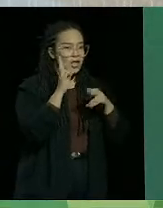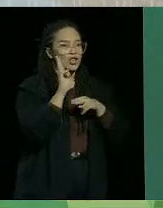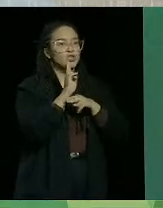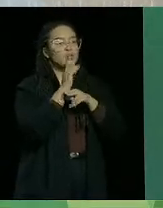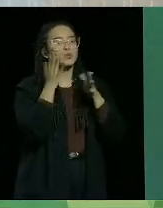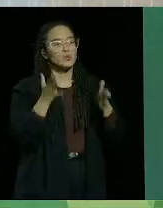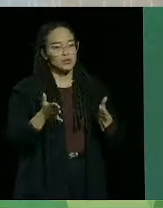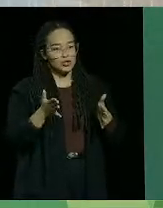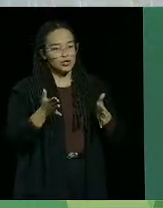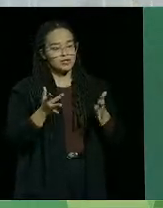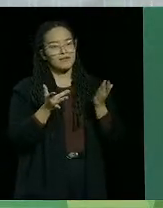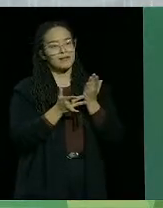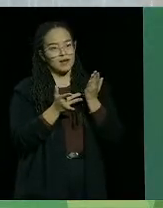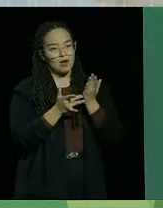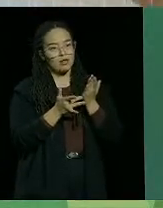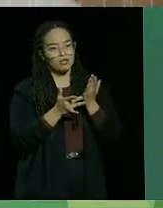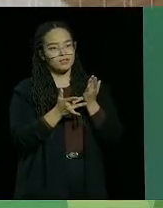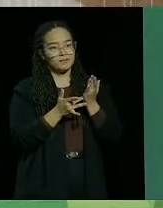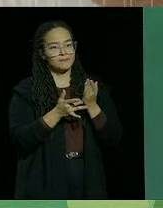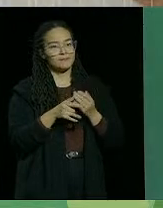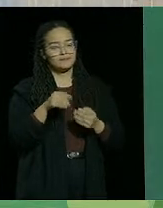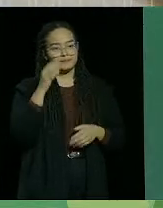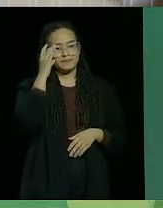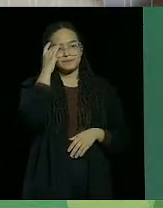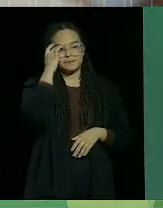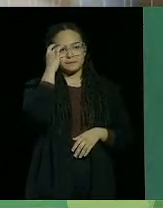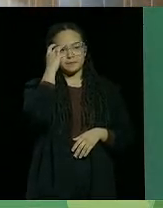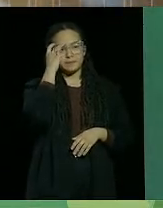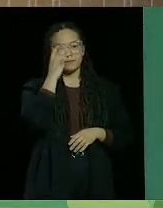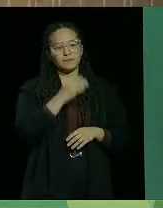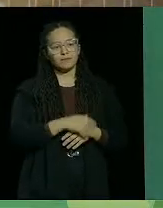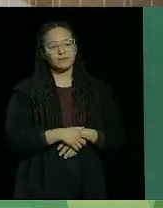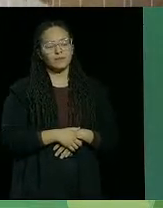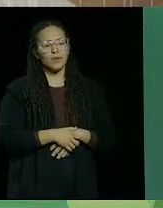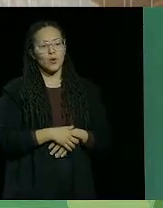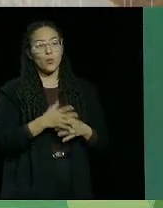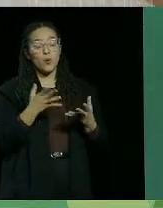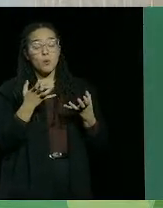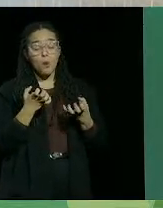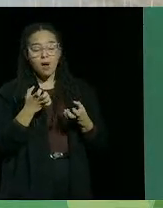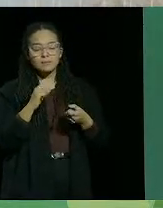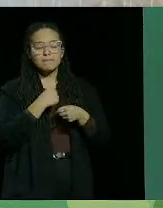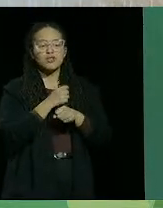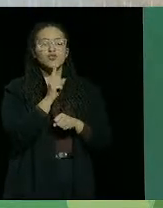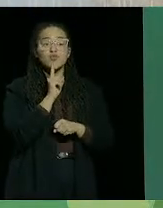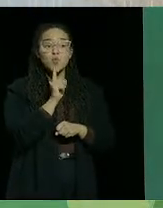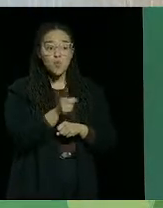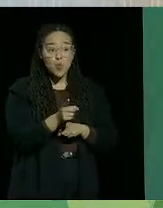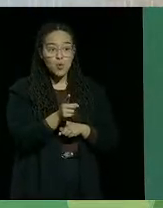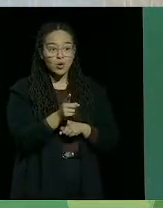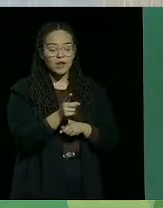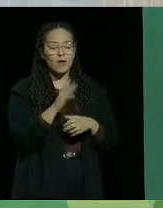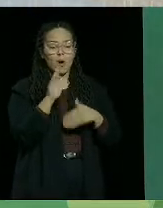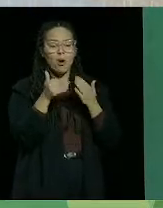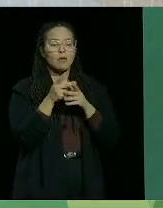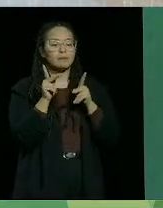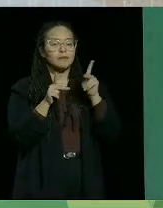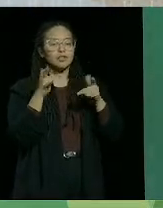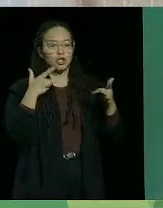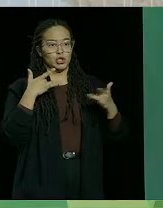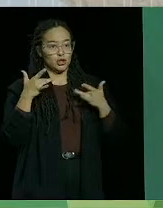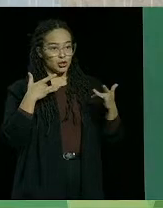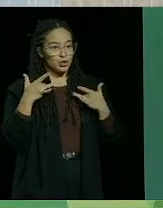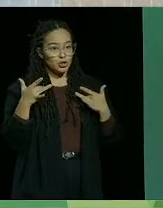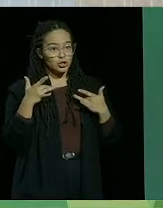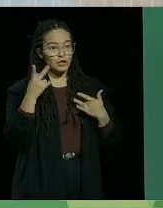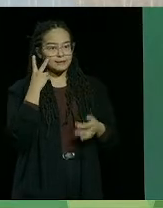on users of our technology. We want to ensure that people's